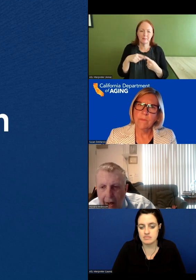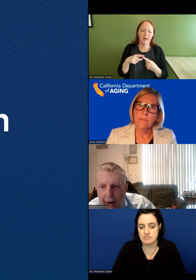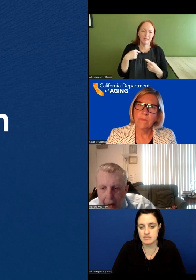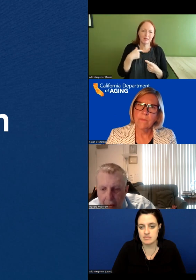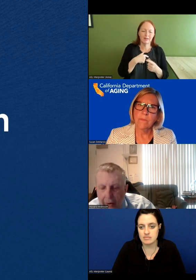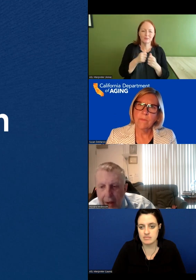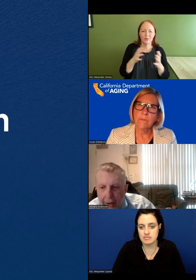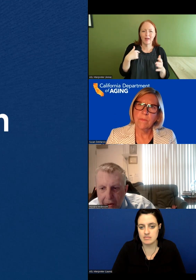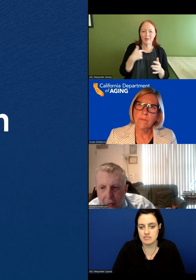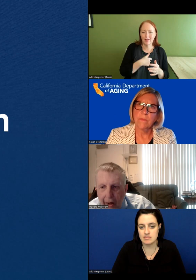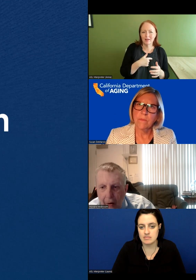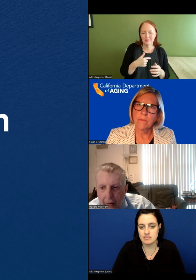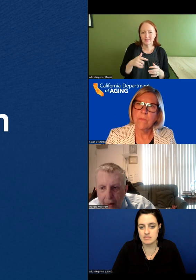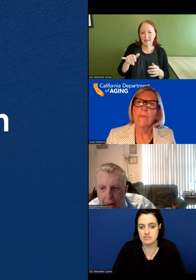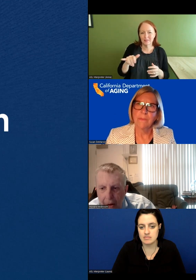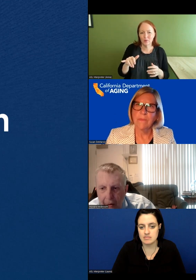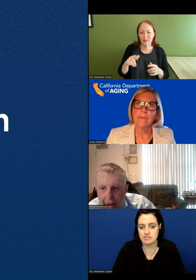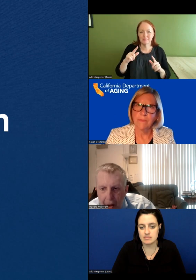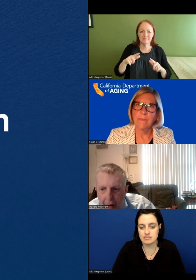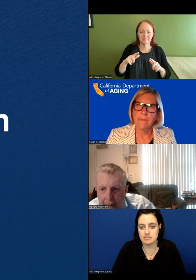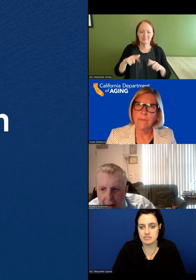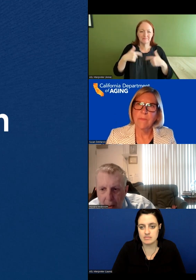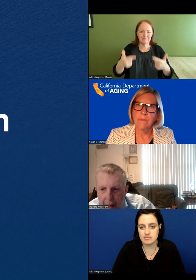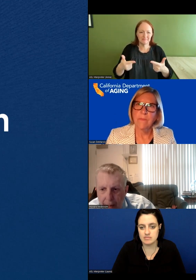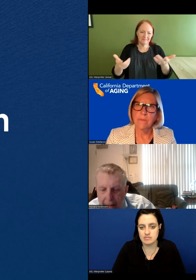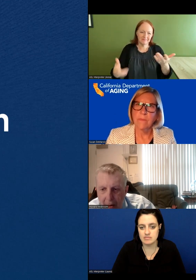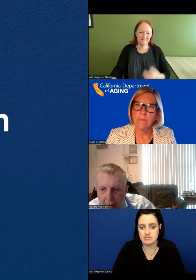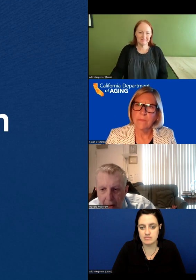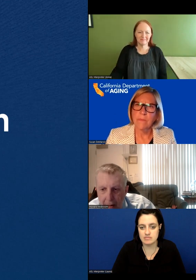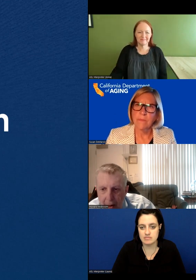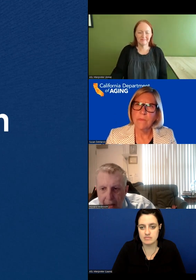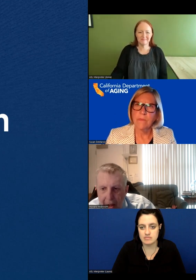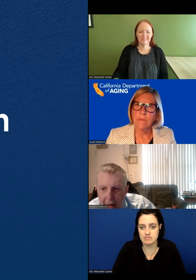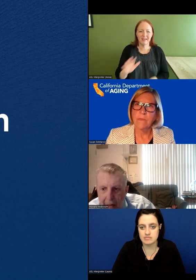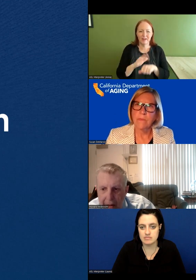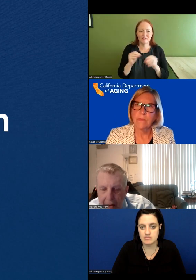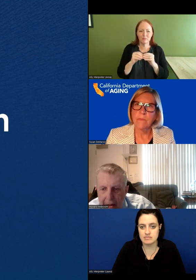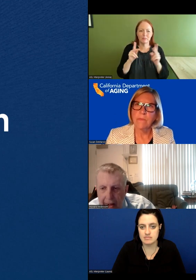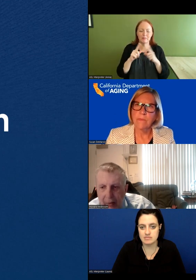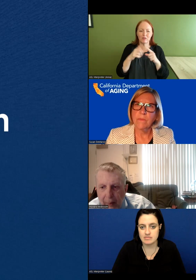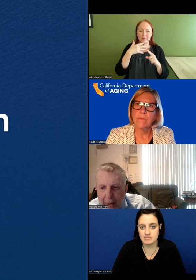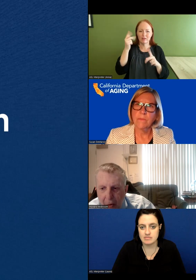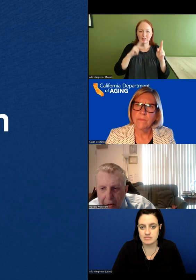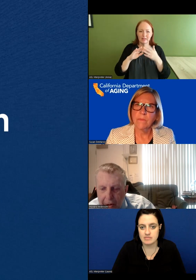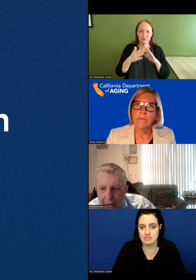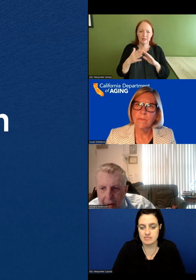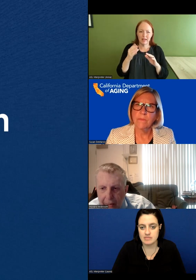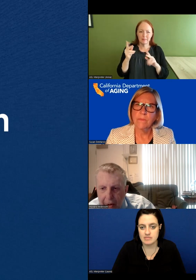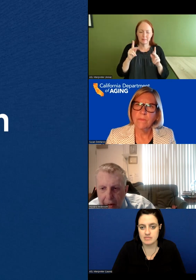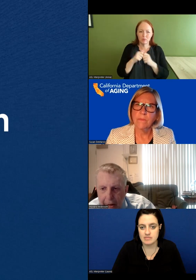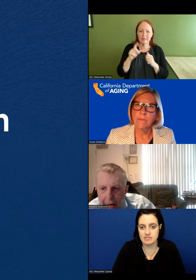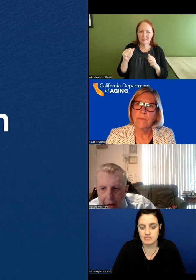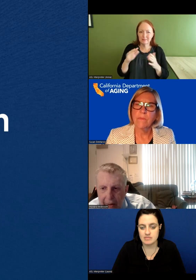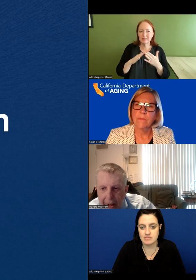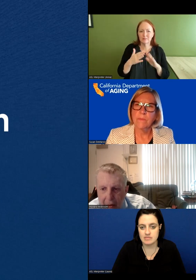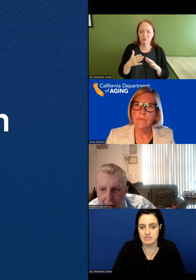us without including us as well. So I call for more people from the elderly community and from the people with disability